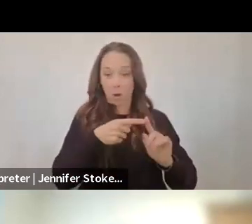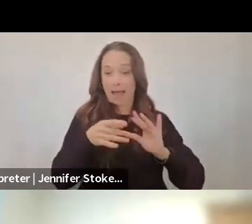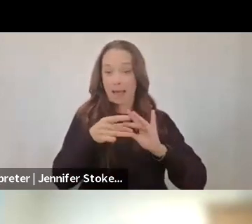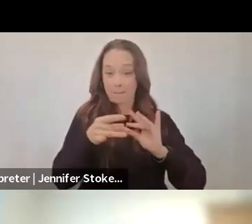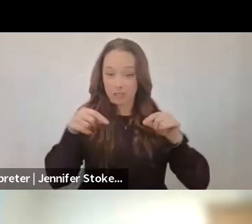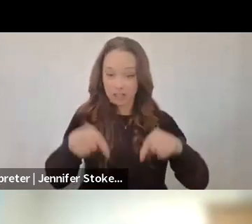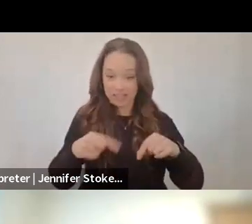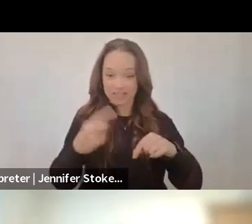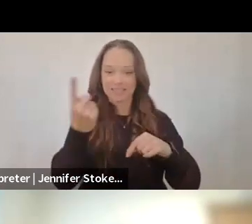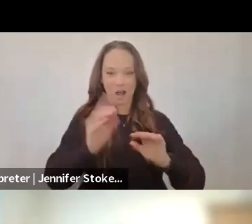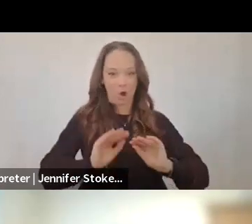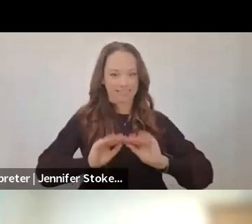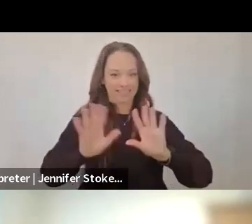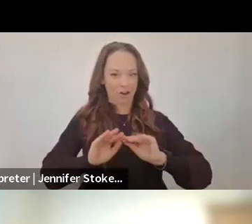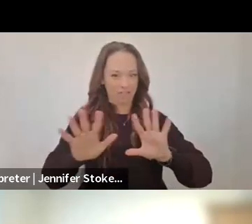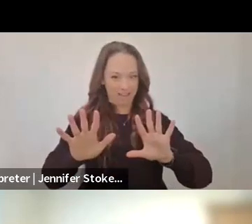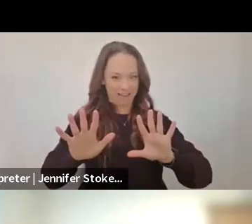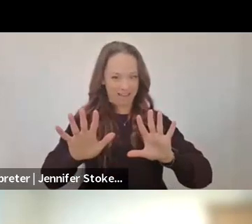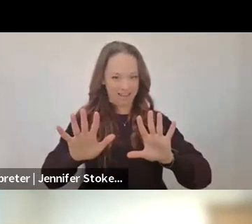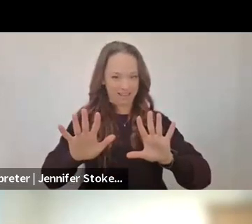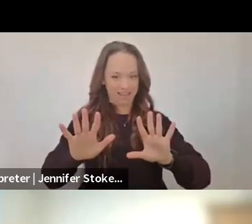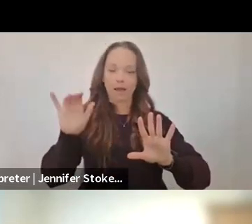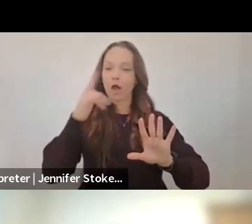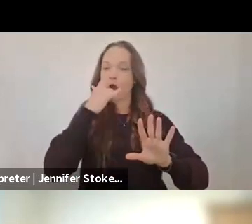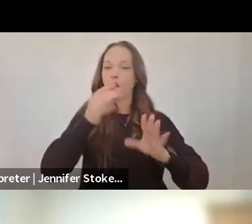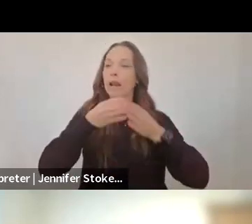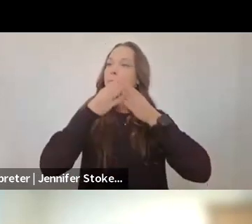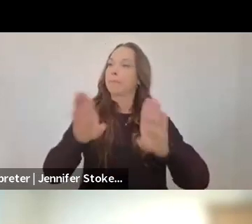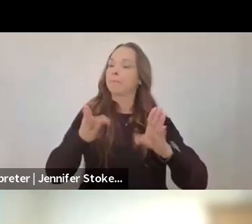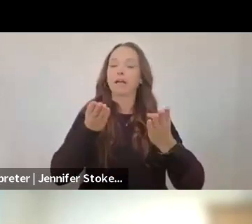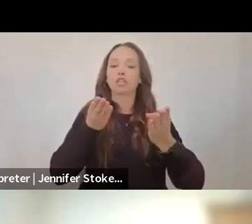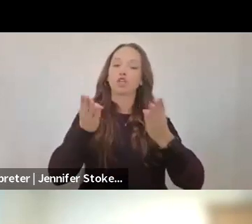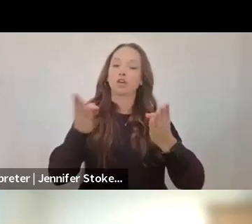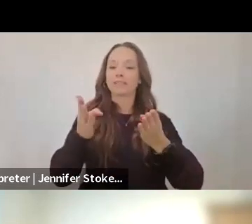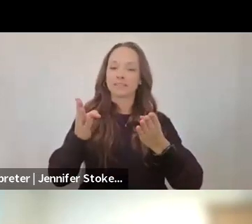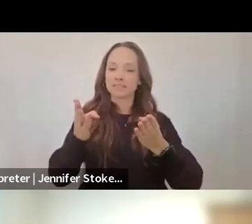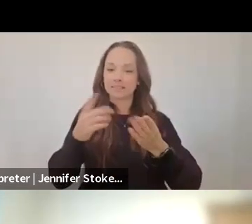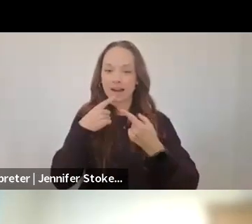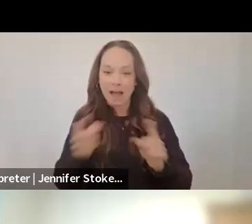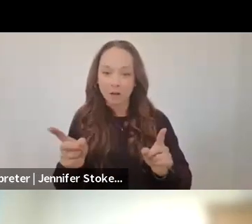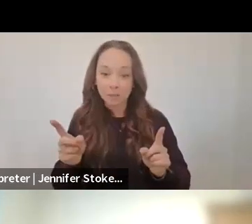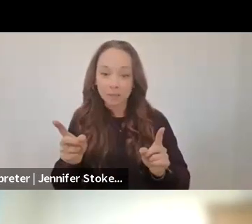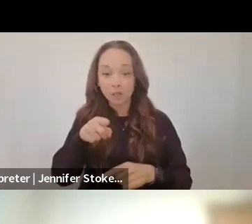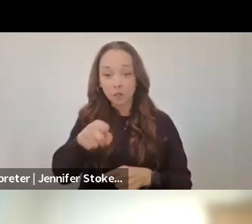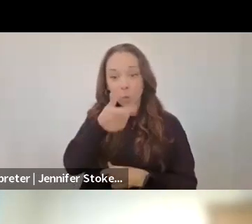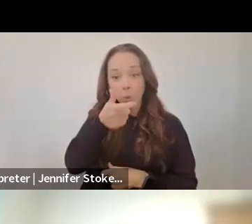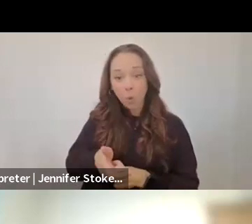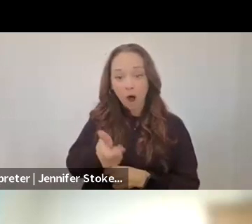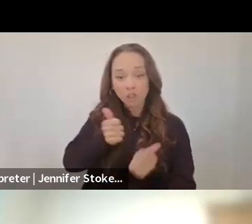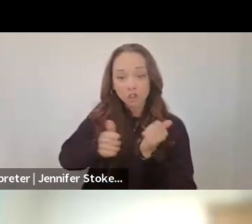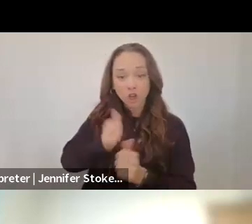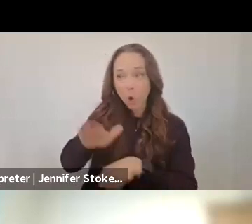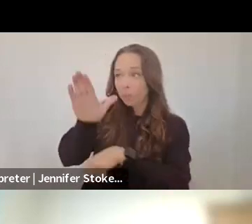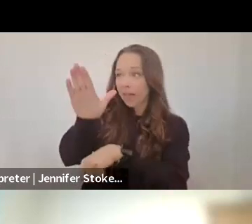that I would always issue that public service announcement that if you're watching Grey's Anatomy and they page a translator, that is